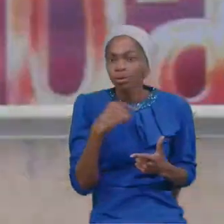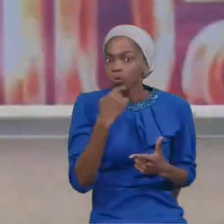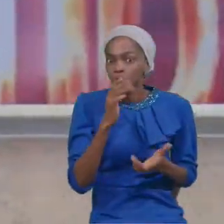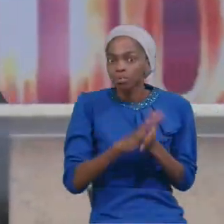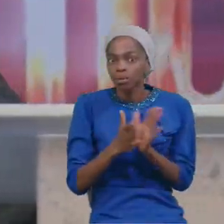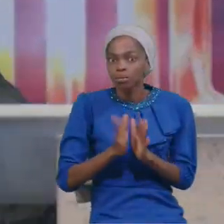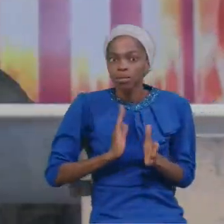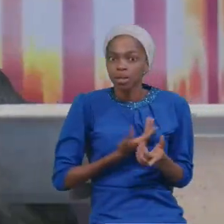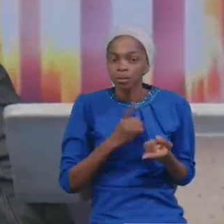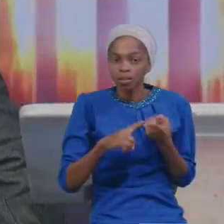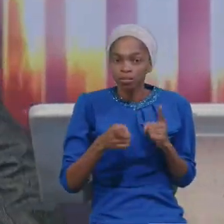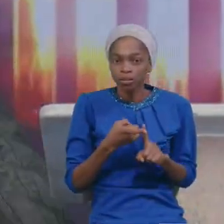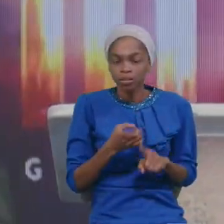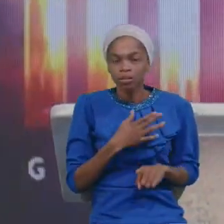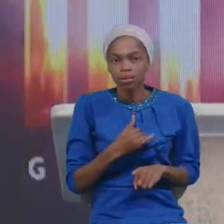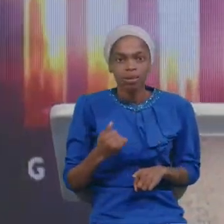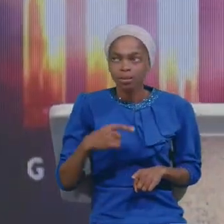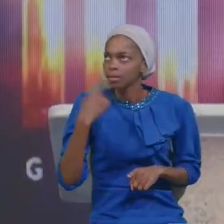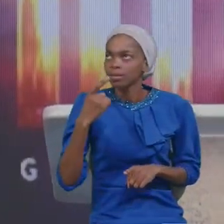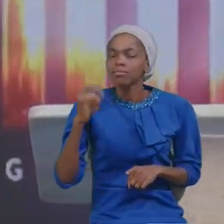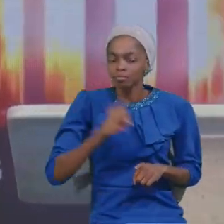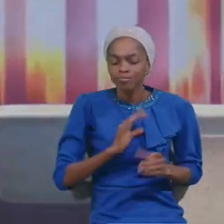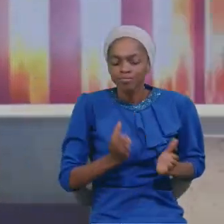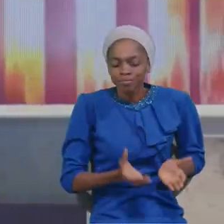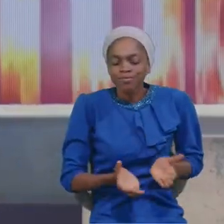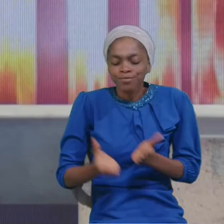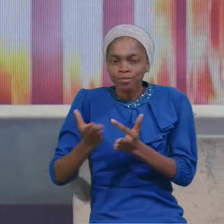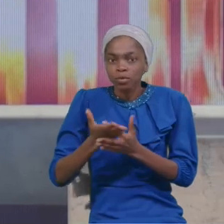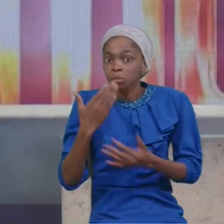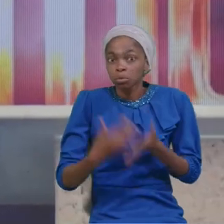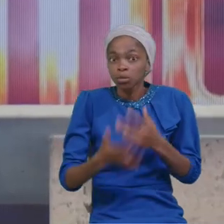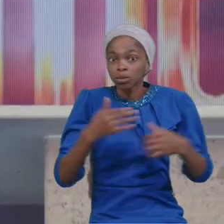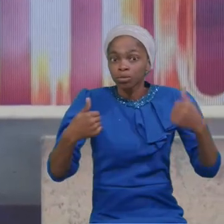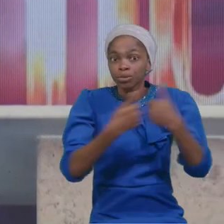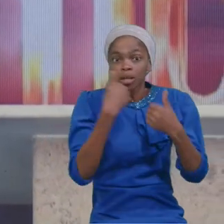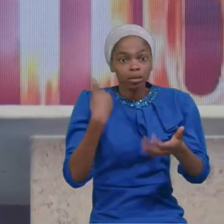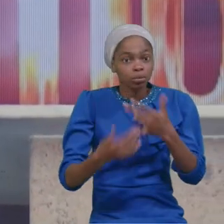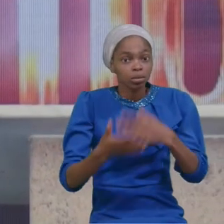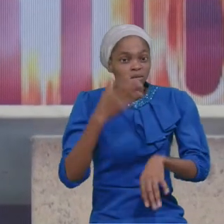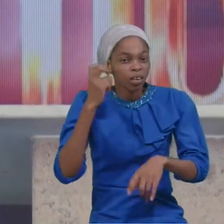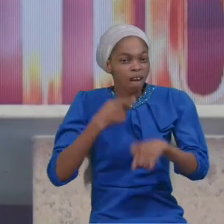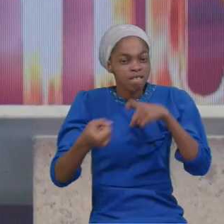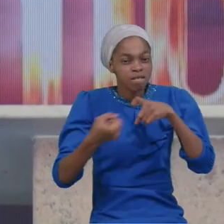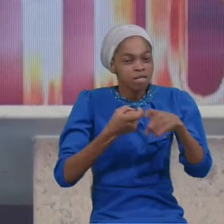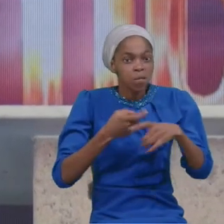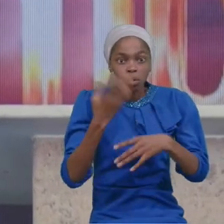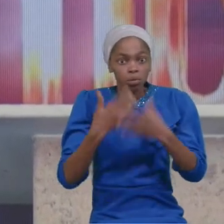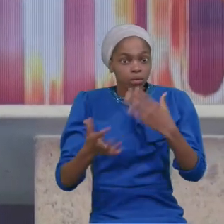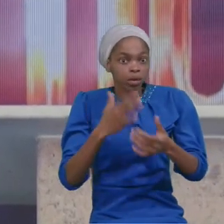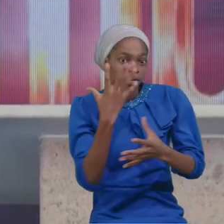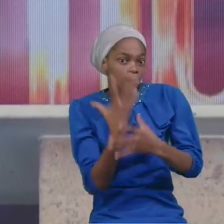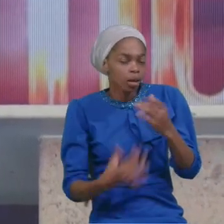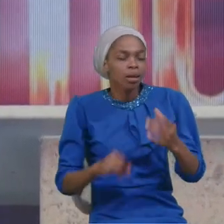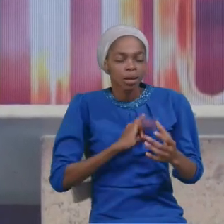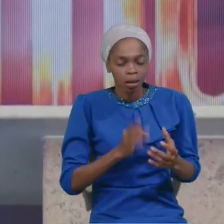whatever your lack, I'll carry you through. Forsake the foolish. Forsake foolishness